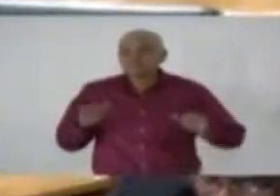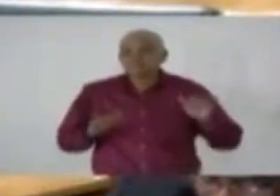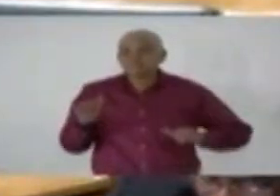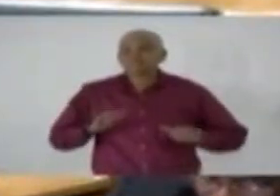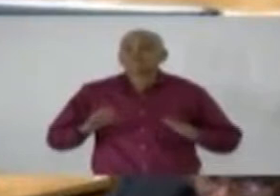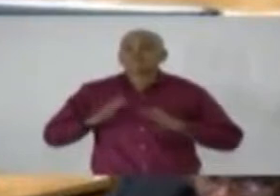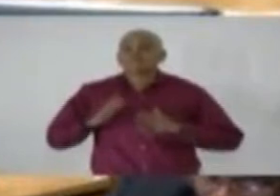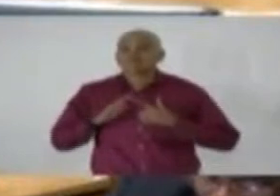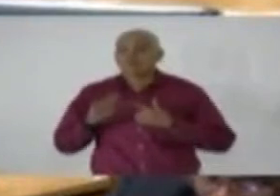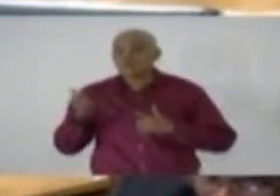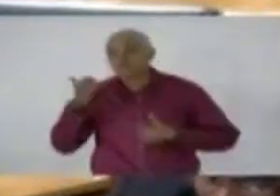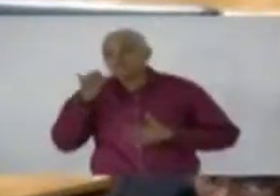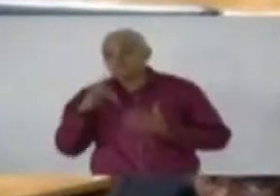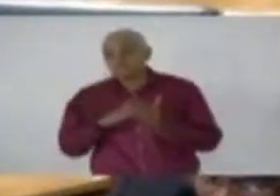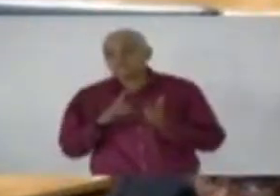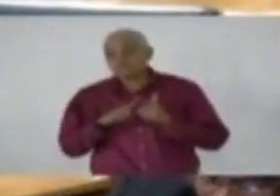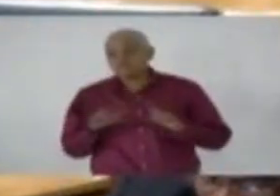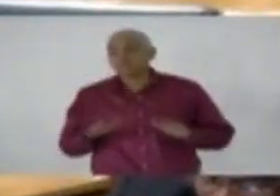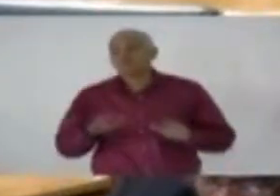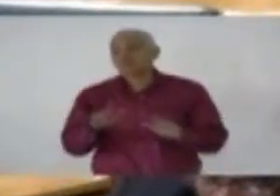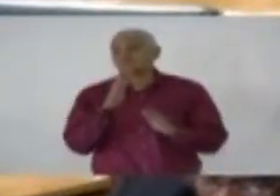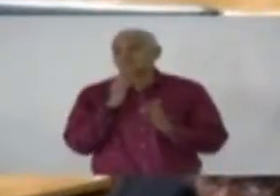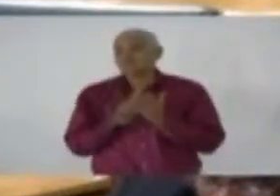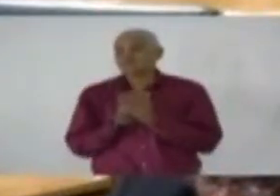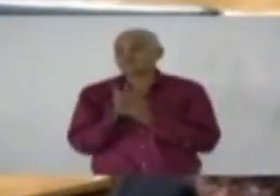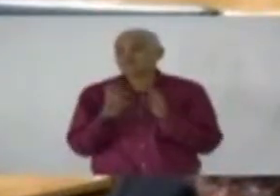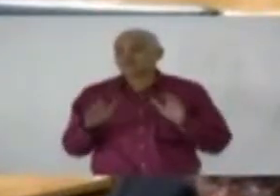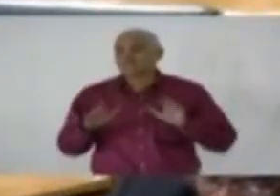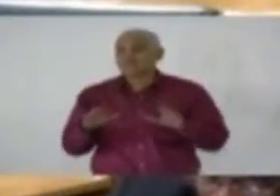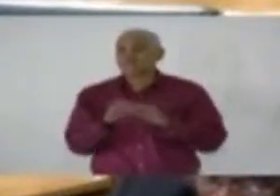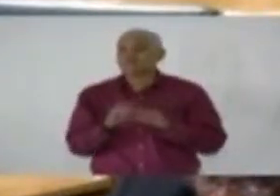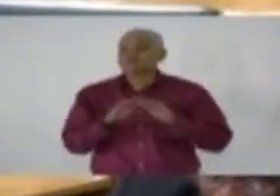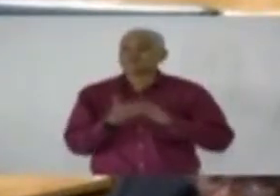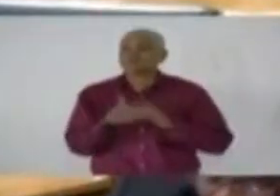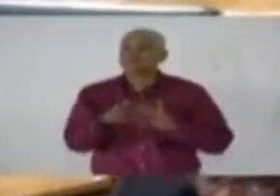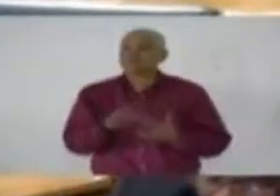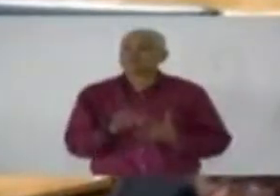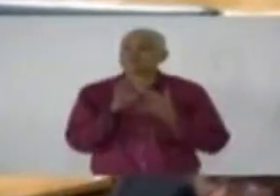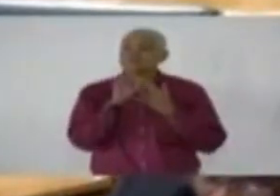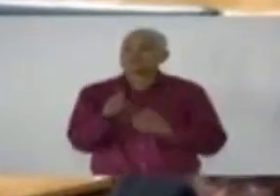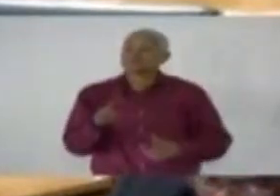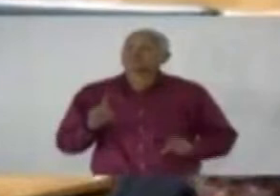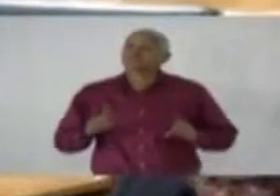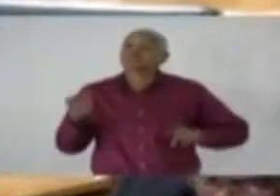areas, BPO and manufacturing have performed, but especially tourism.